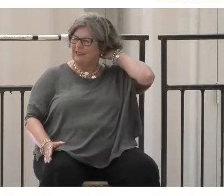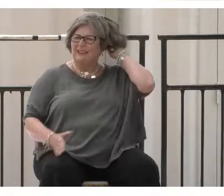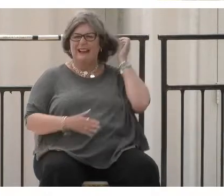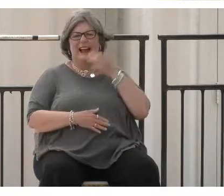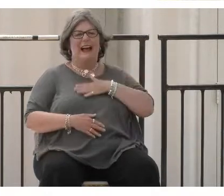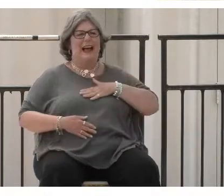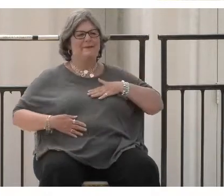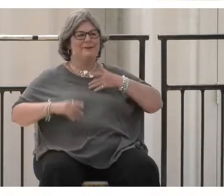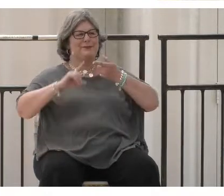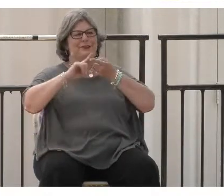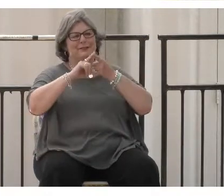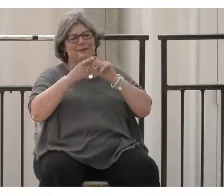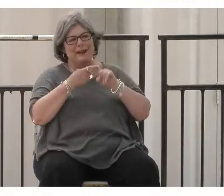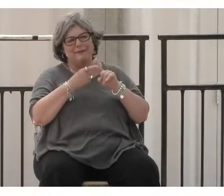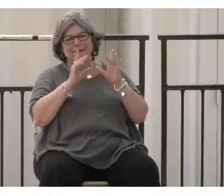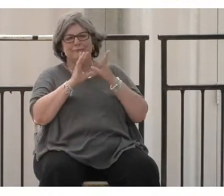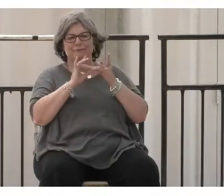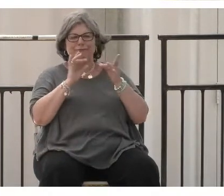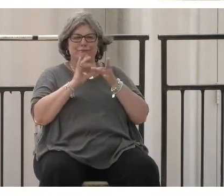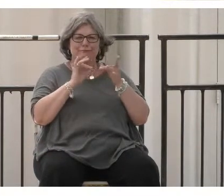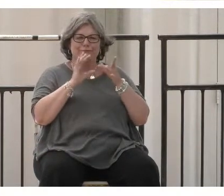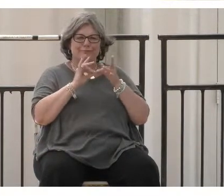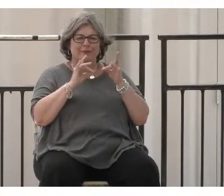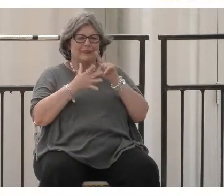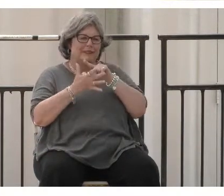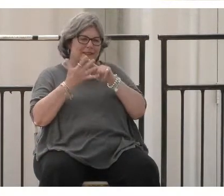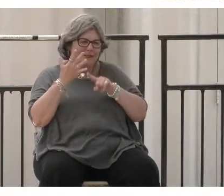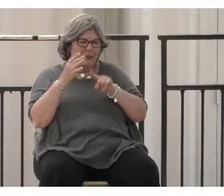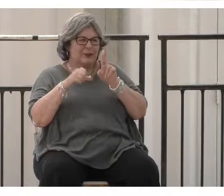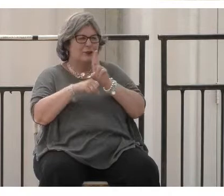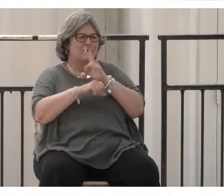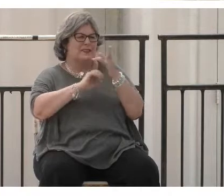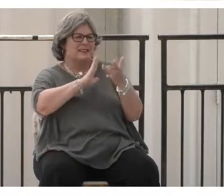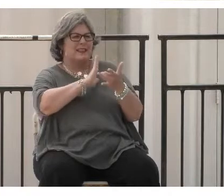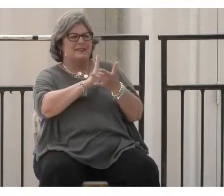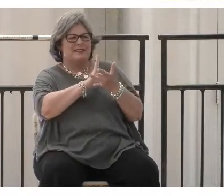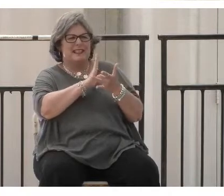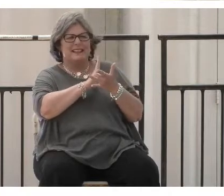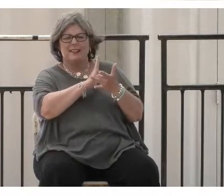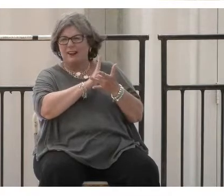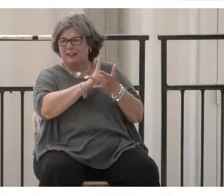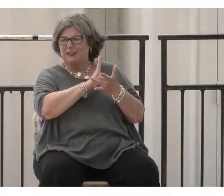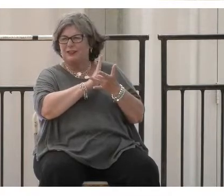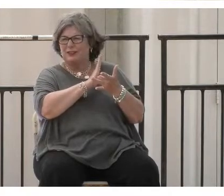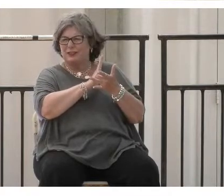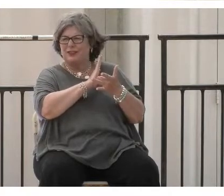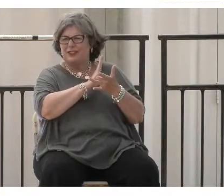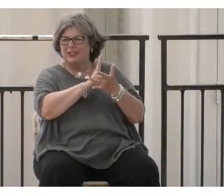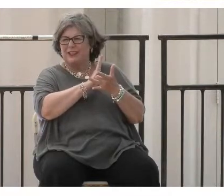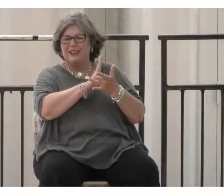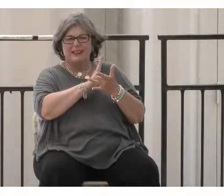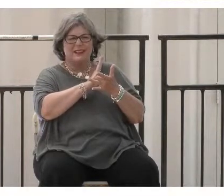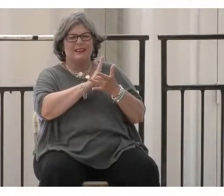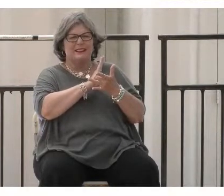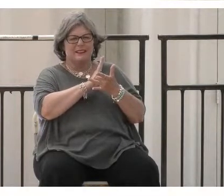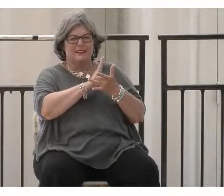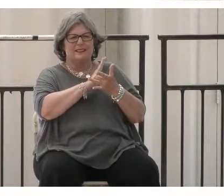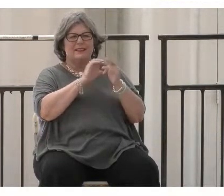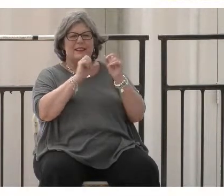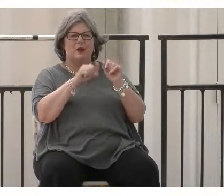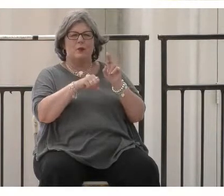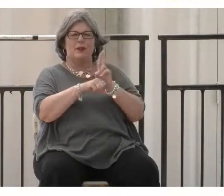enjoying with my friends listening to the various uses of technology that we can apply